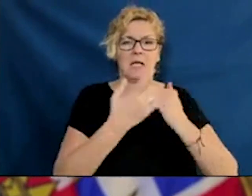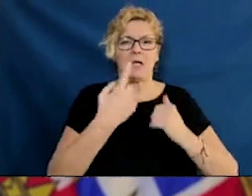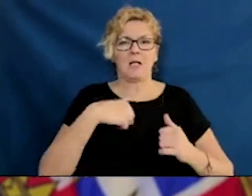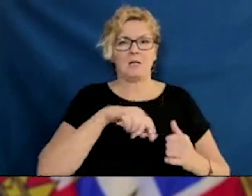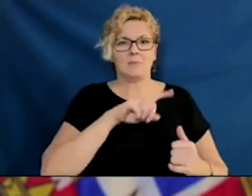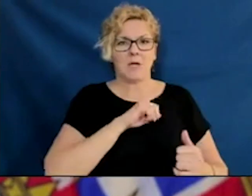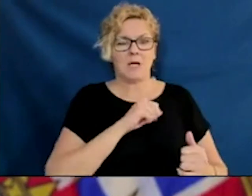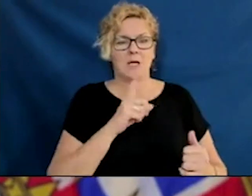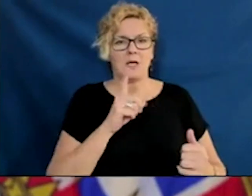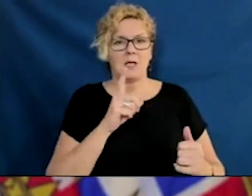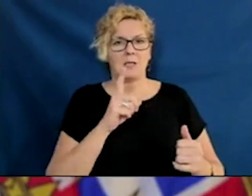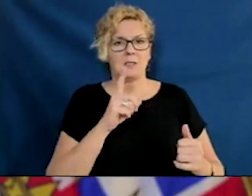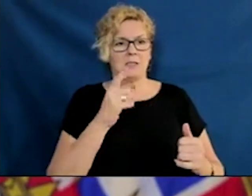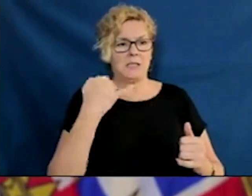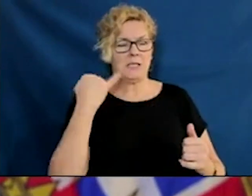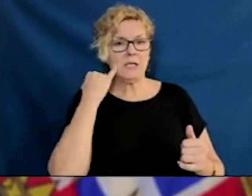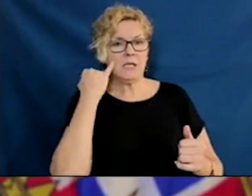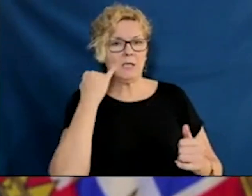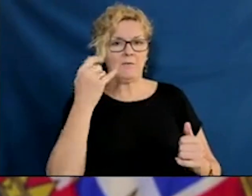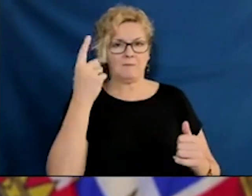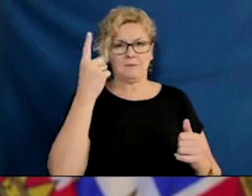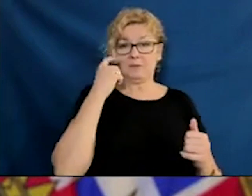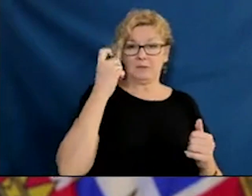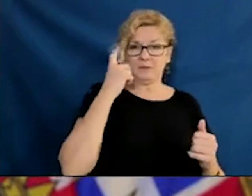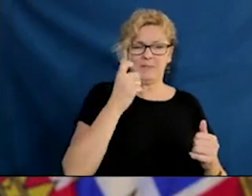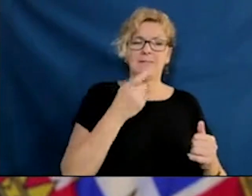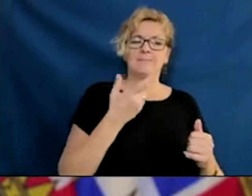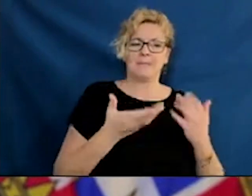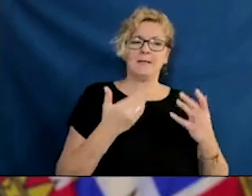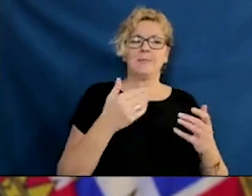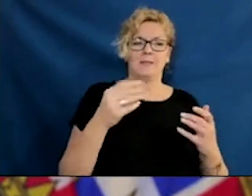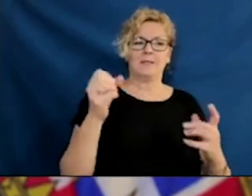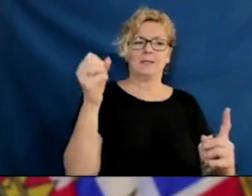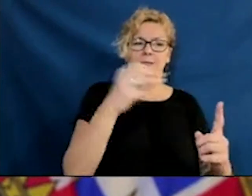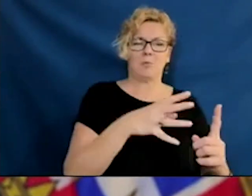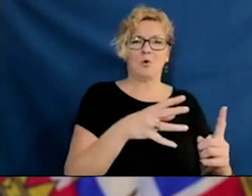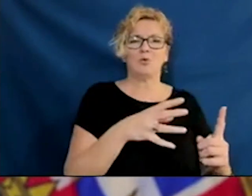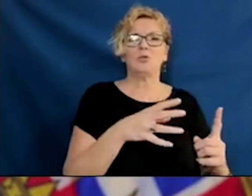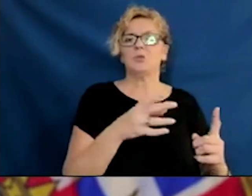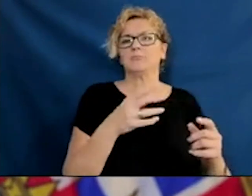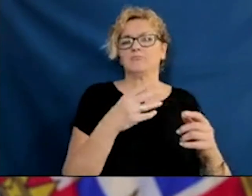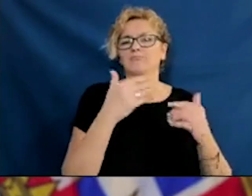exposure, but routine testing with rapid tests is probably not